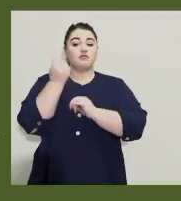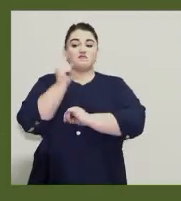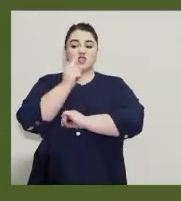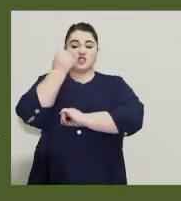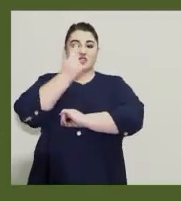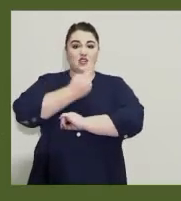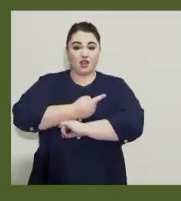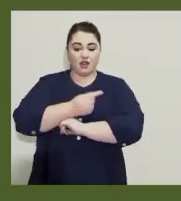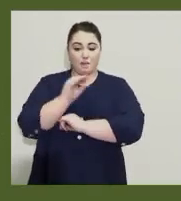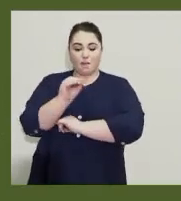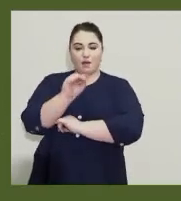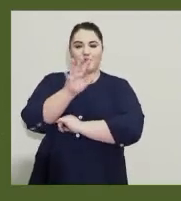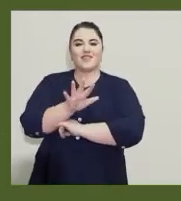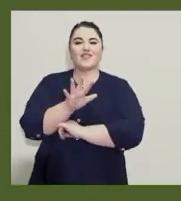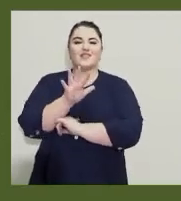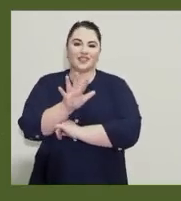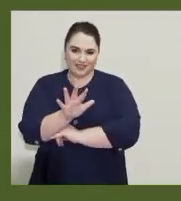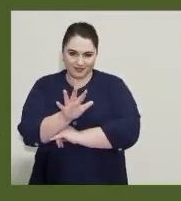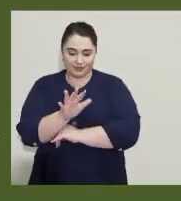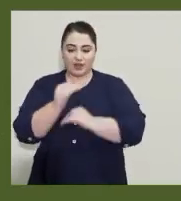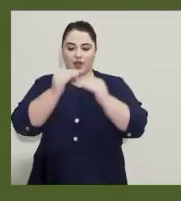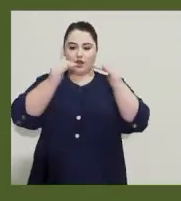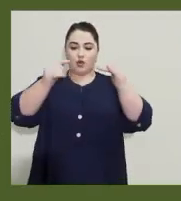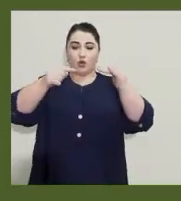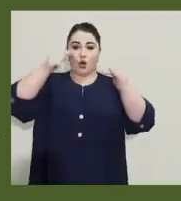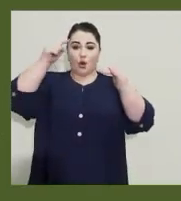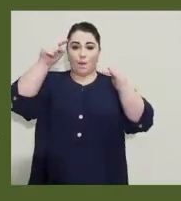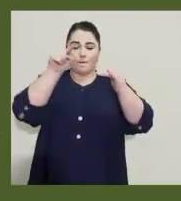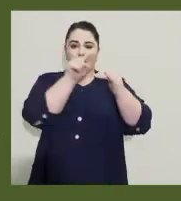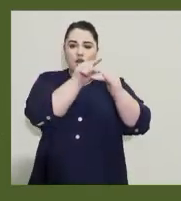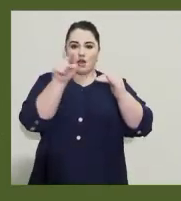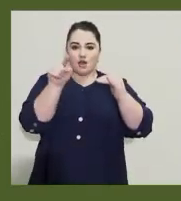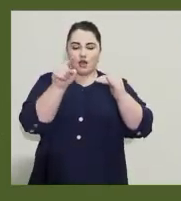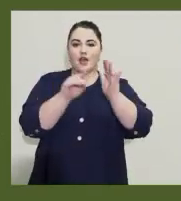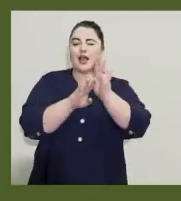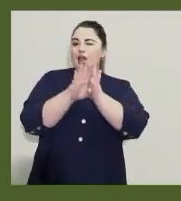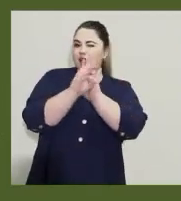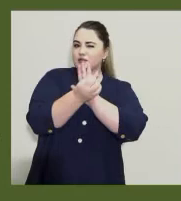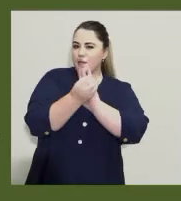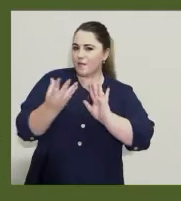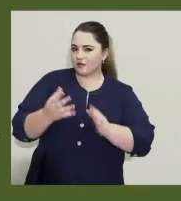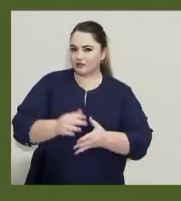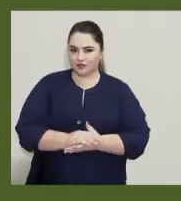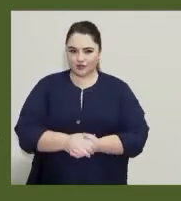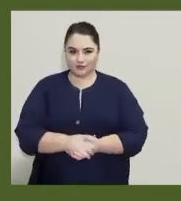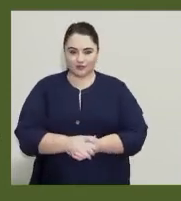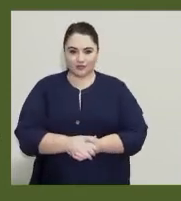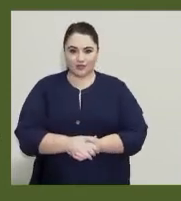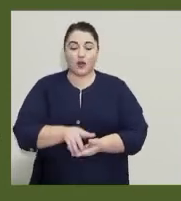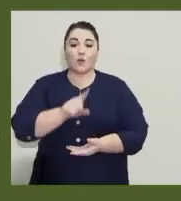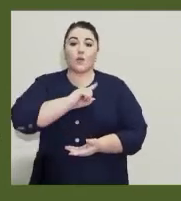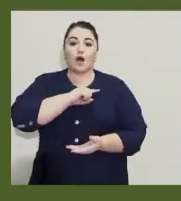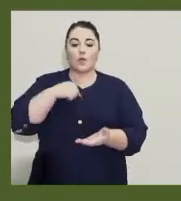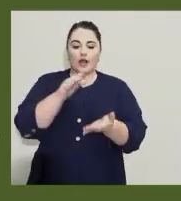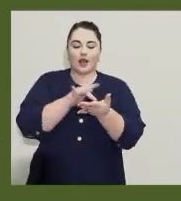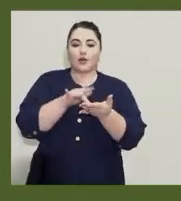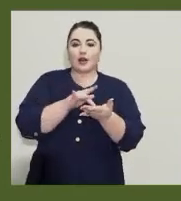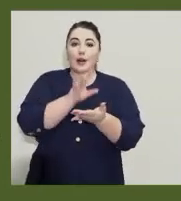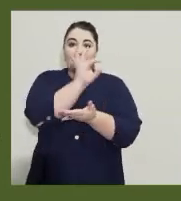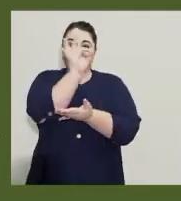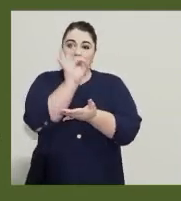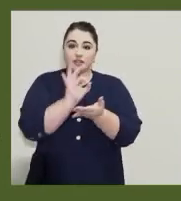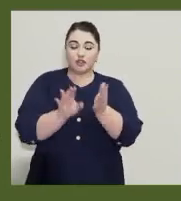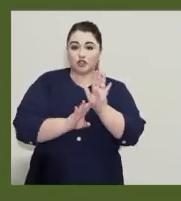here on day 1 with 15. And at the top, you write the increase, because we're